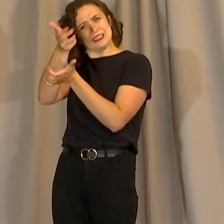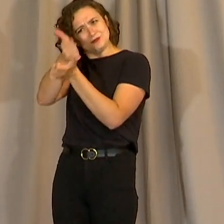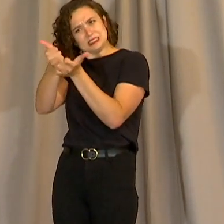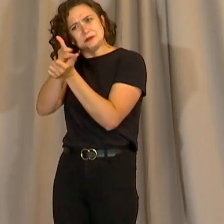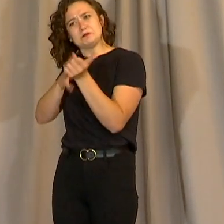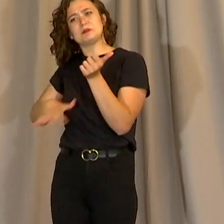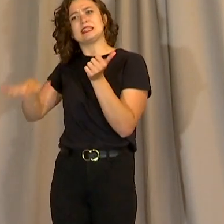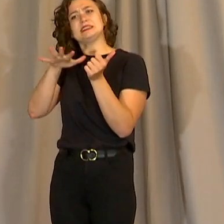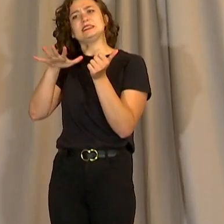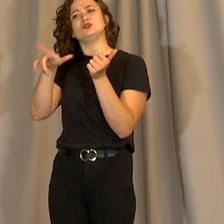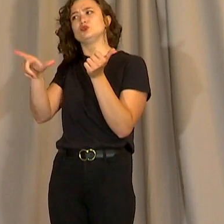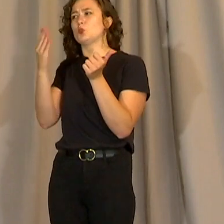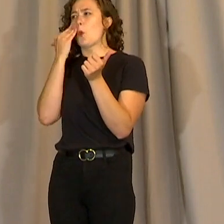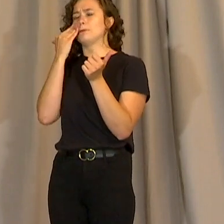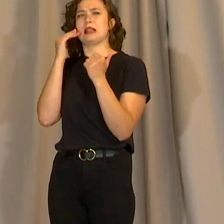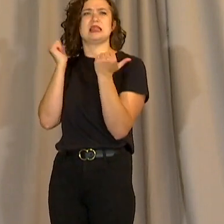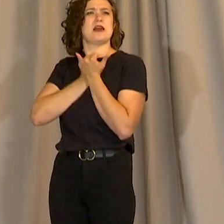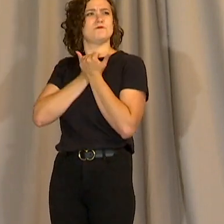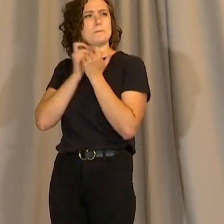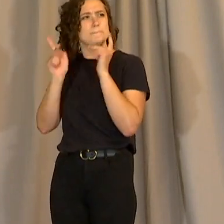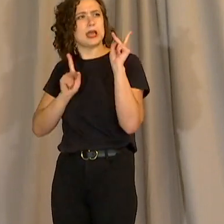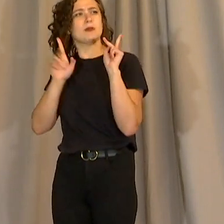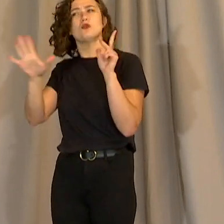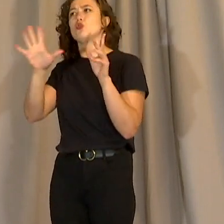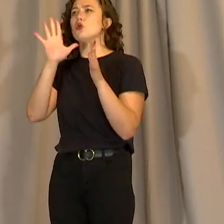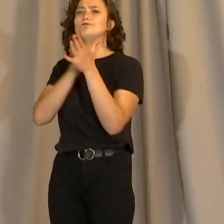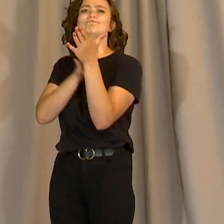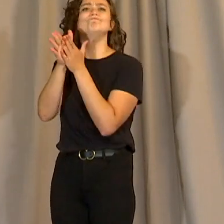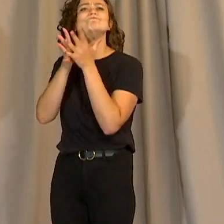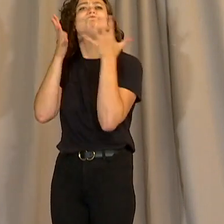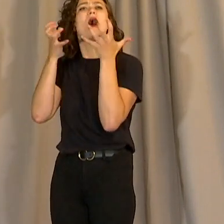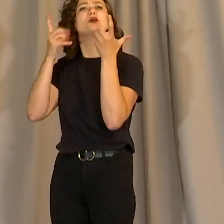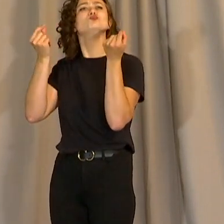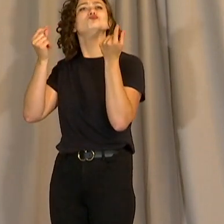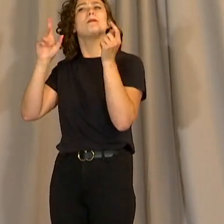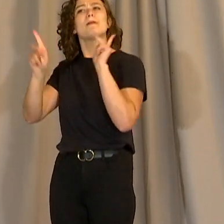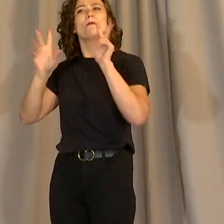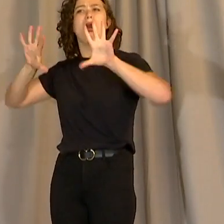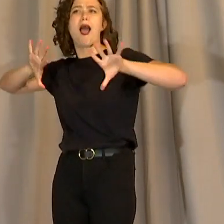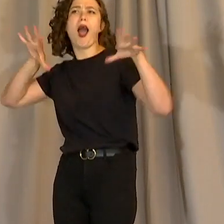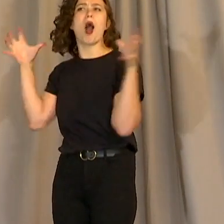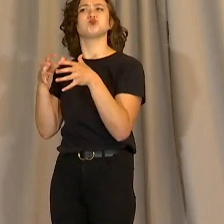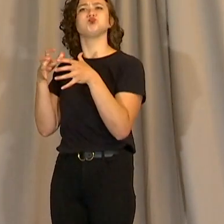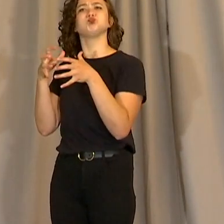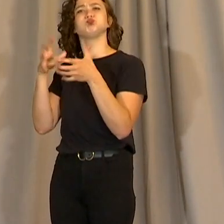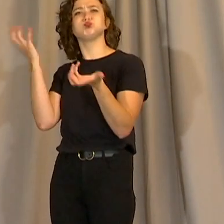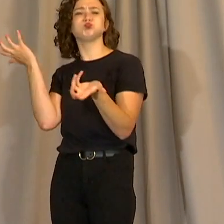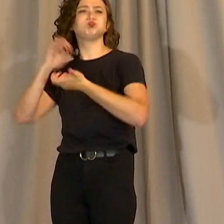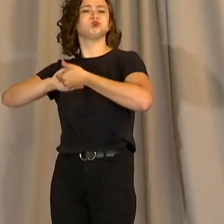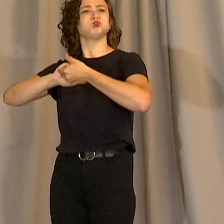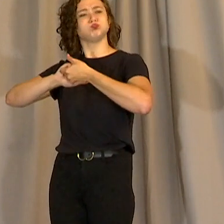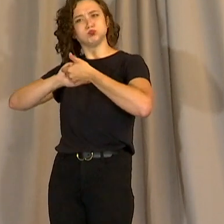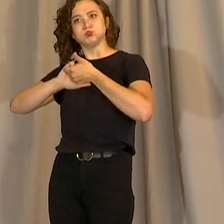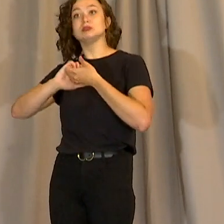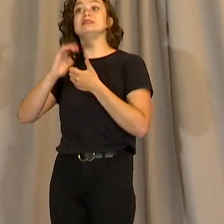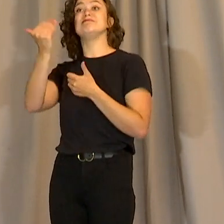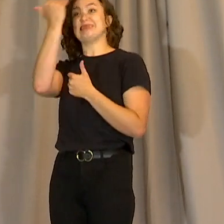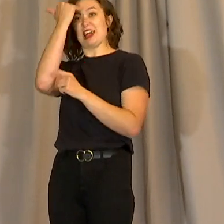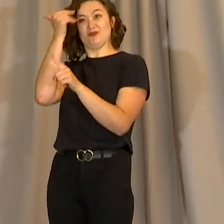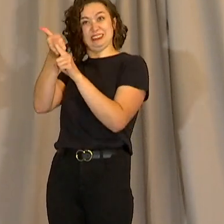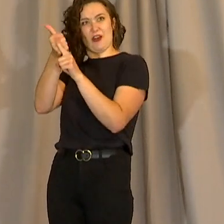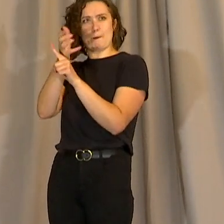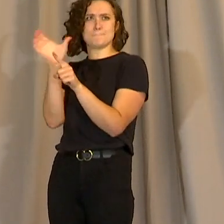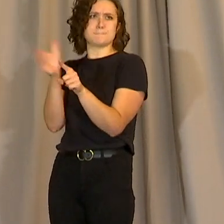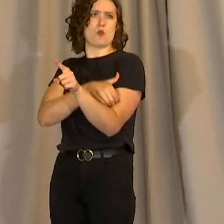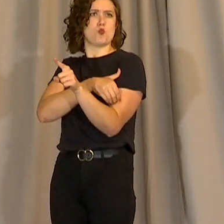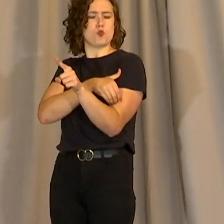for people, her desire to actualize the collective power of people. Knowledge is power, power is freedom. Dr. Rema wants